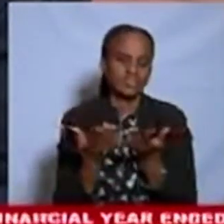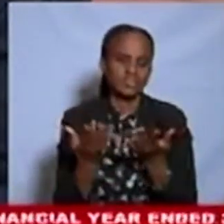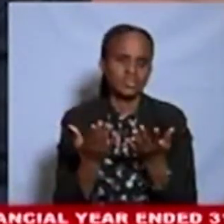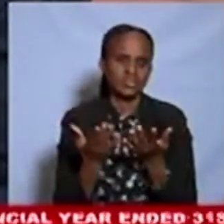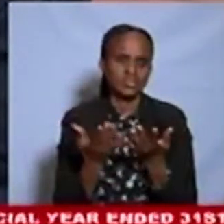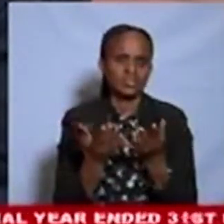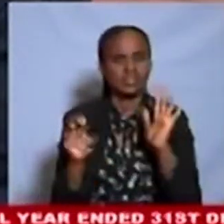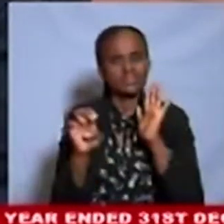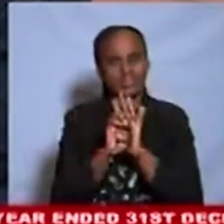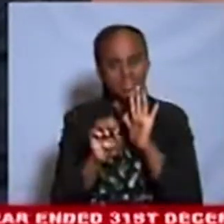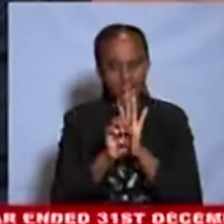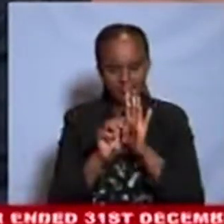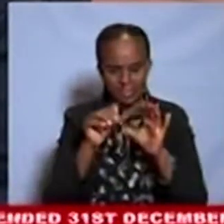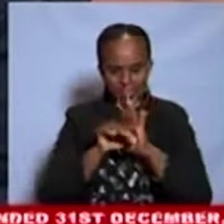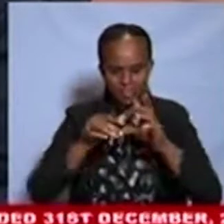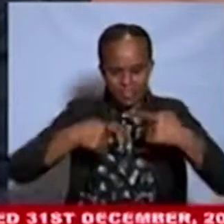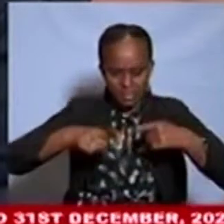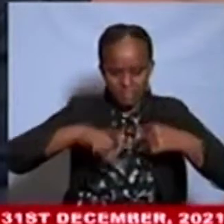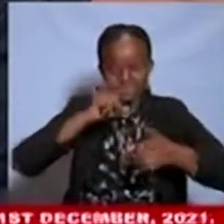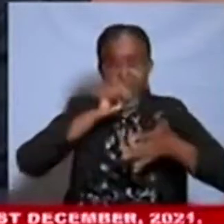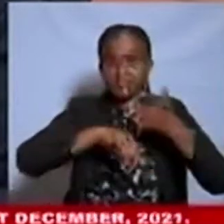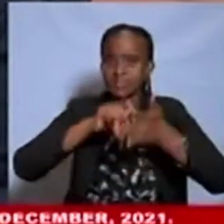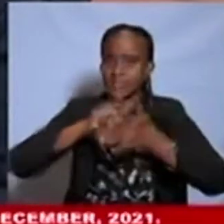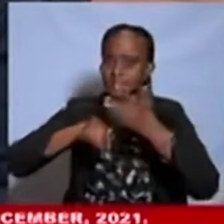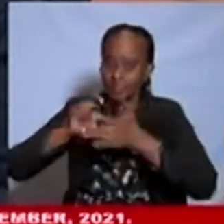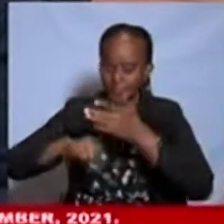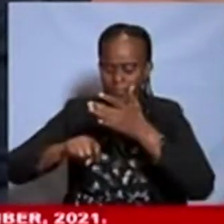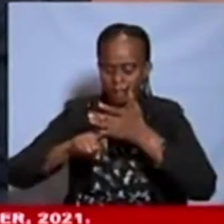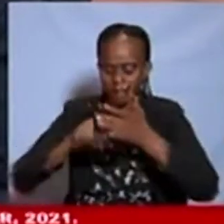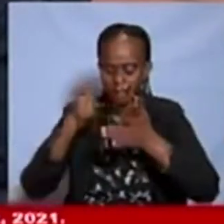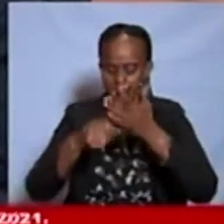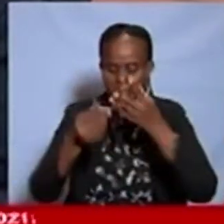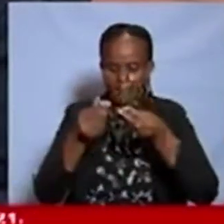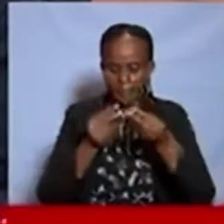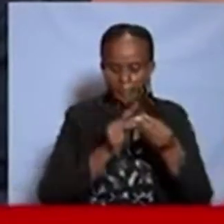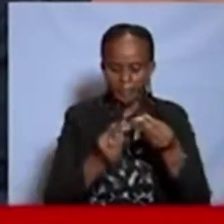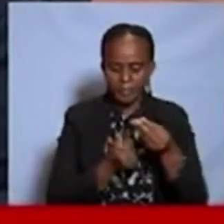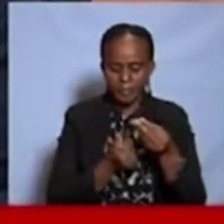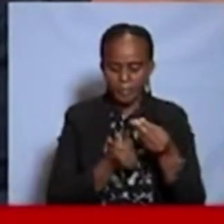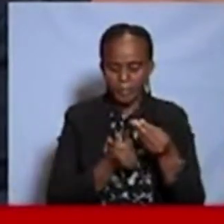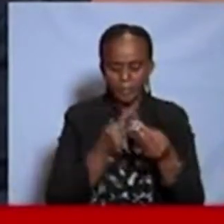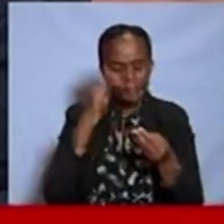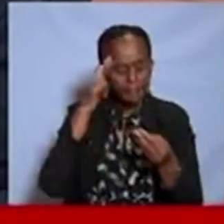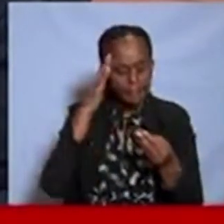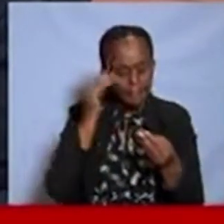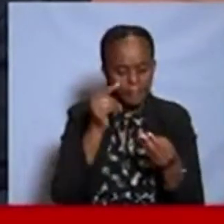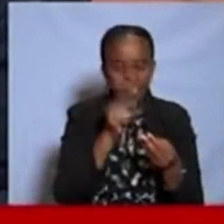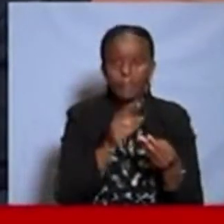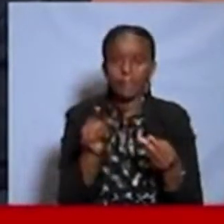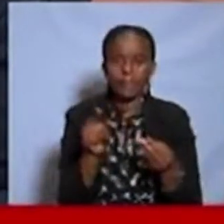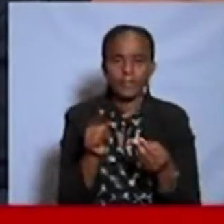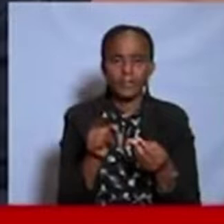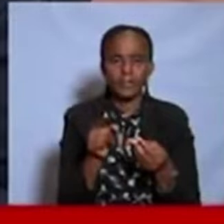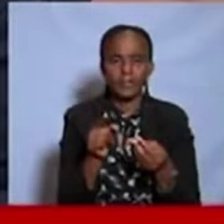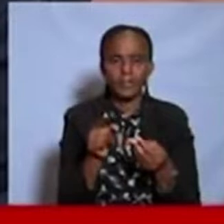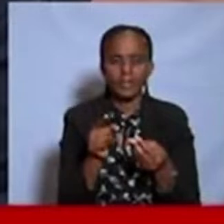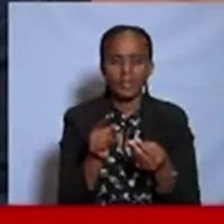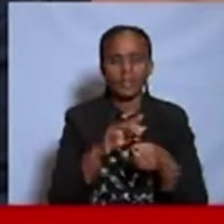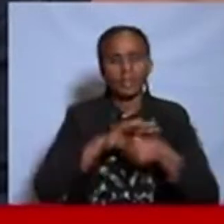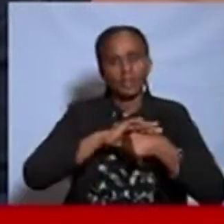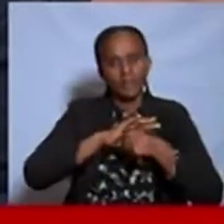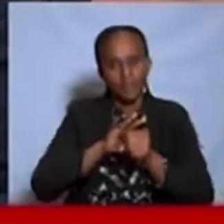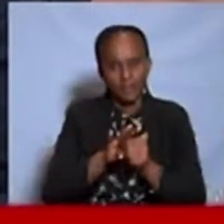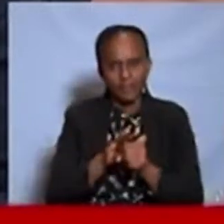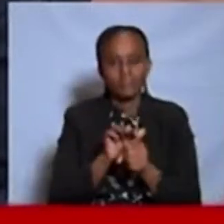For example, on local taxes, what you've given us here as a reason is COVID.